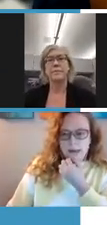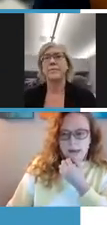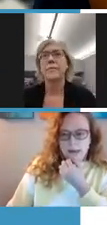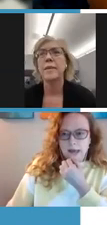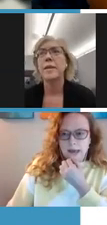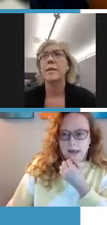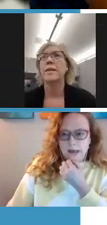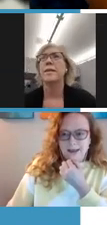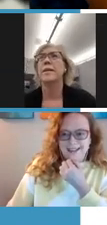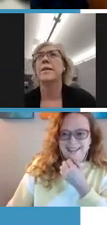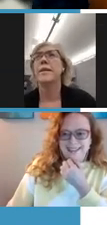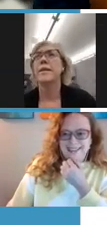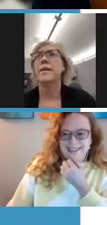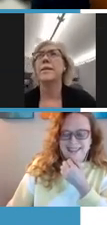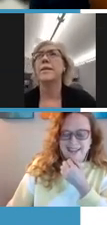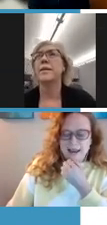Yeah, thank you.